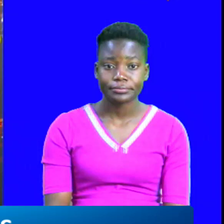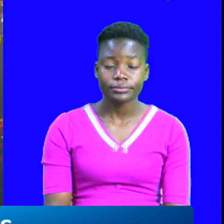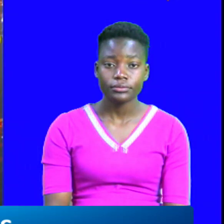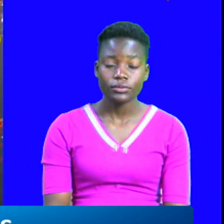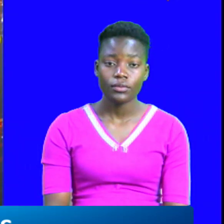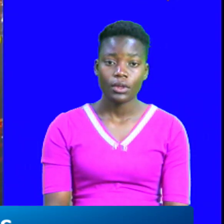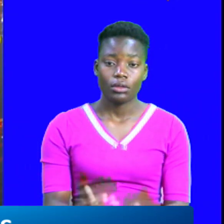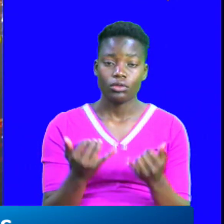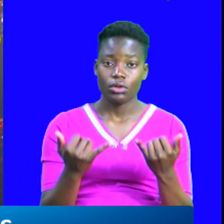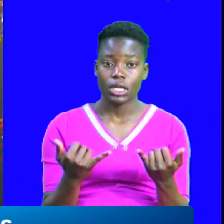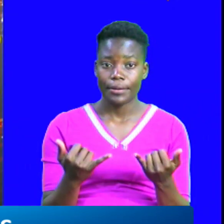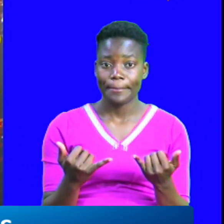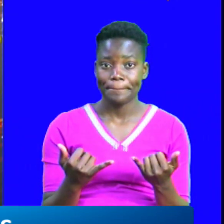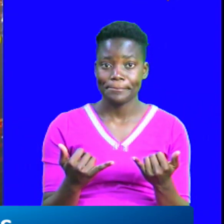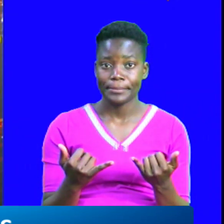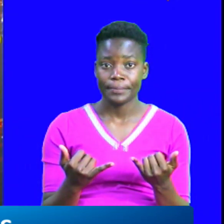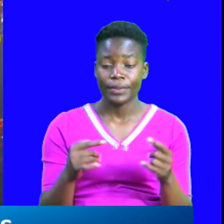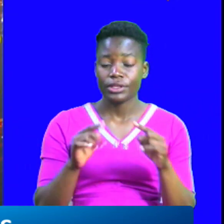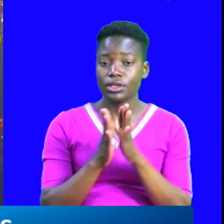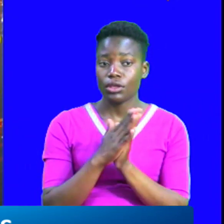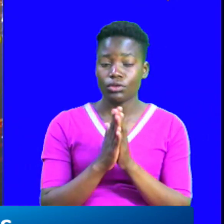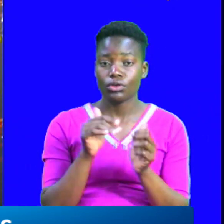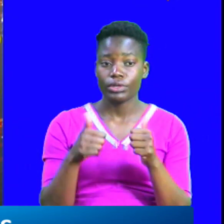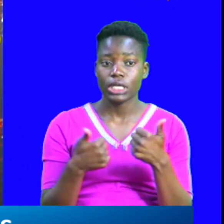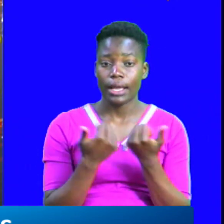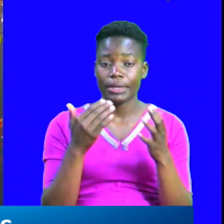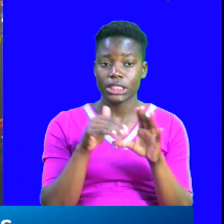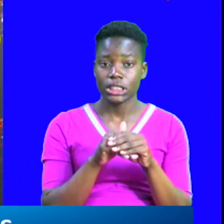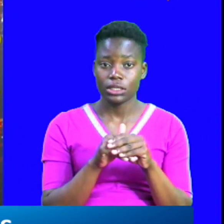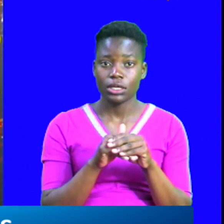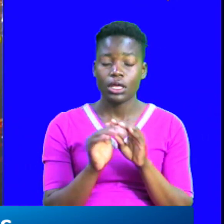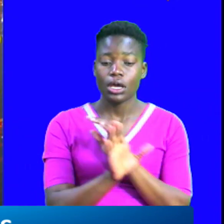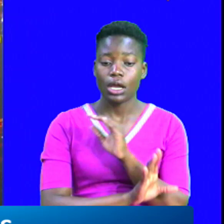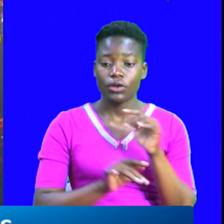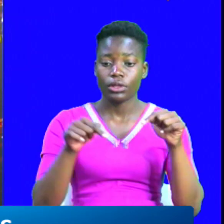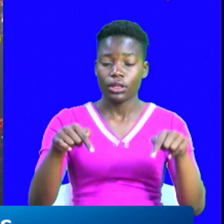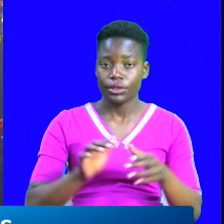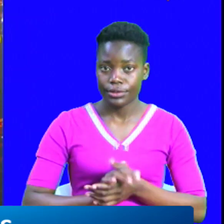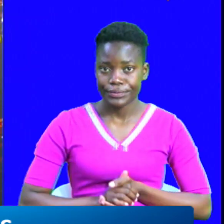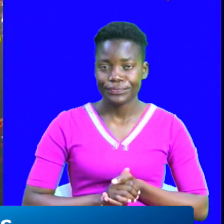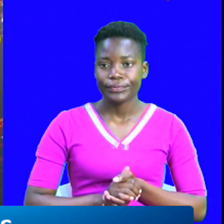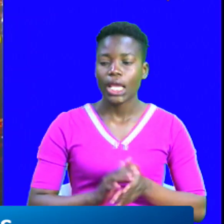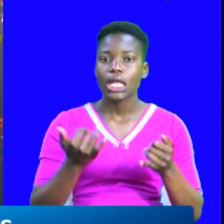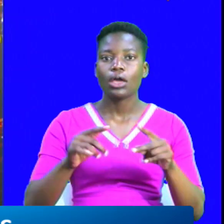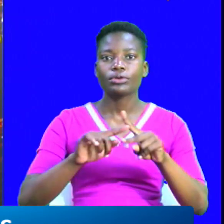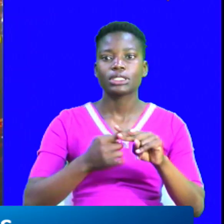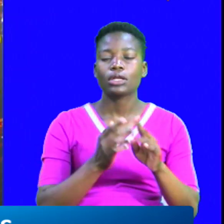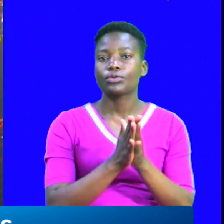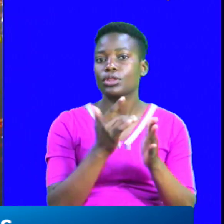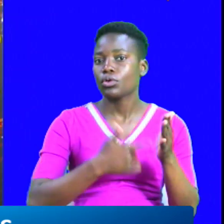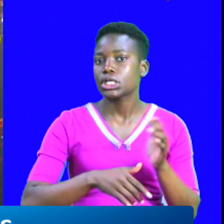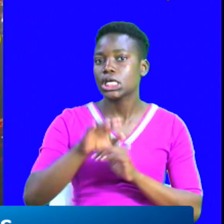Wafula. And these are the stories that are making headlines in the country. And we started off with